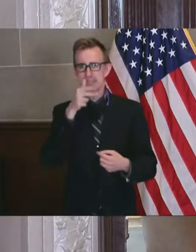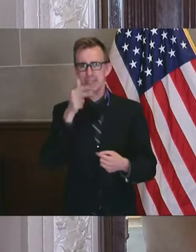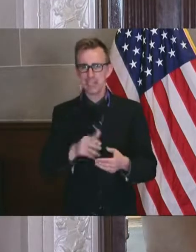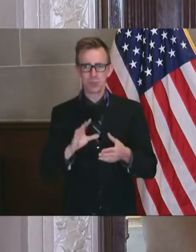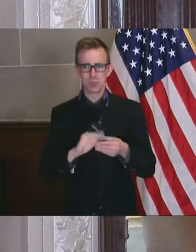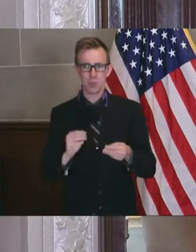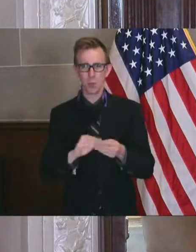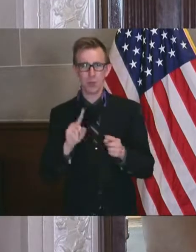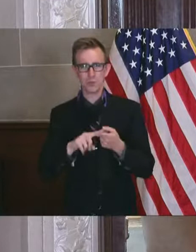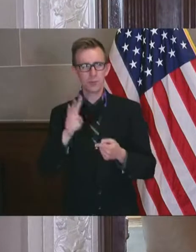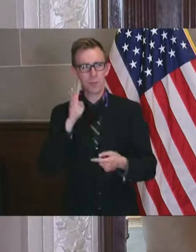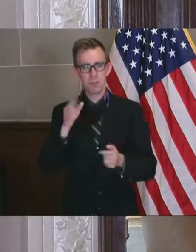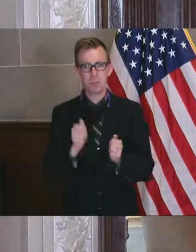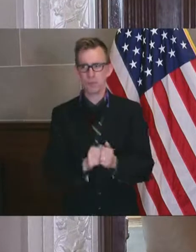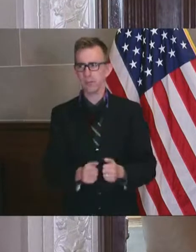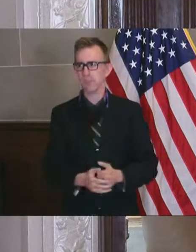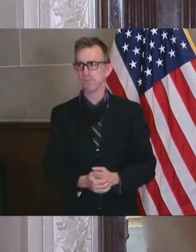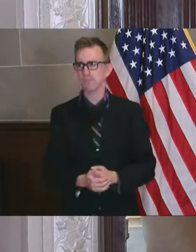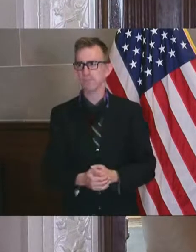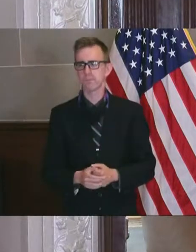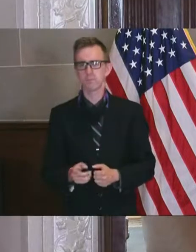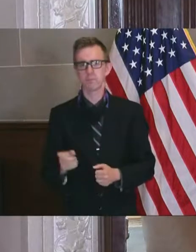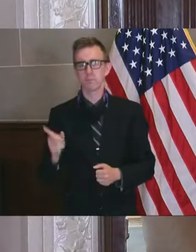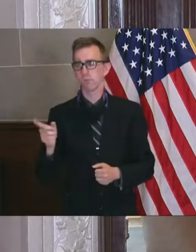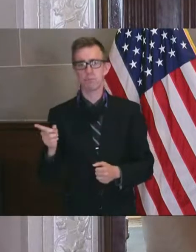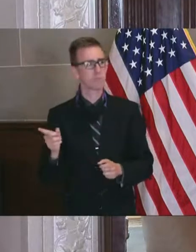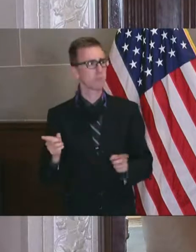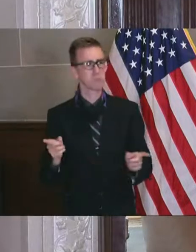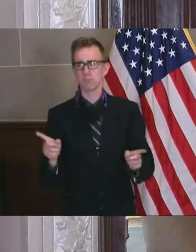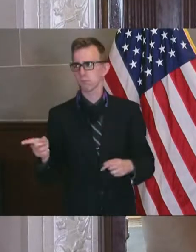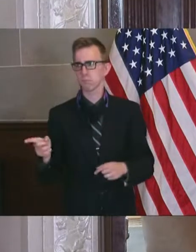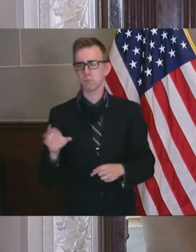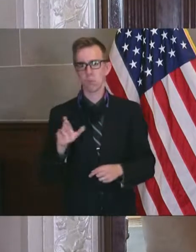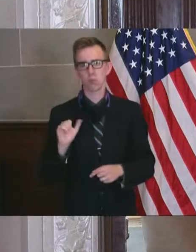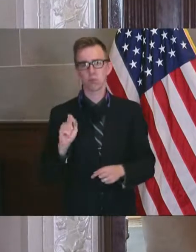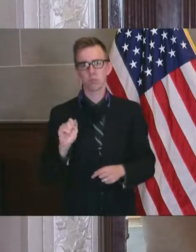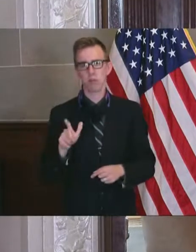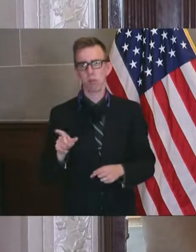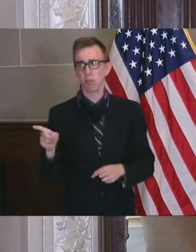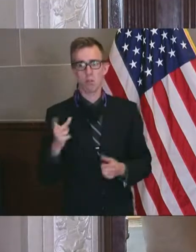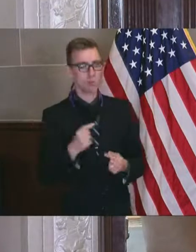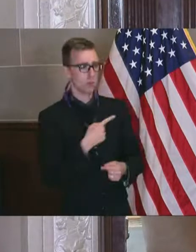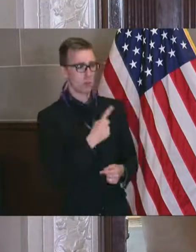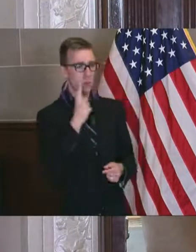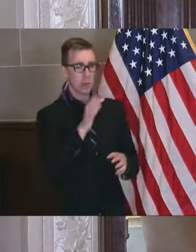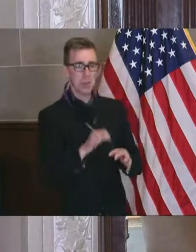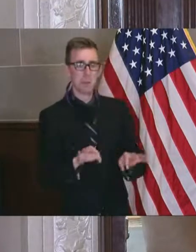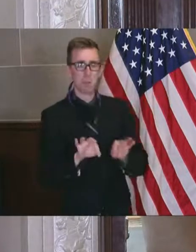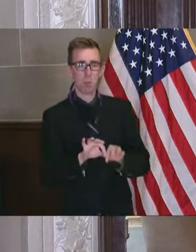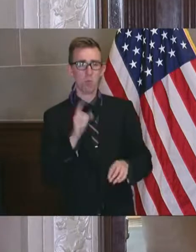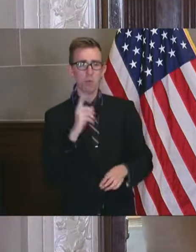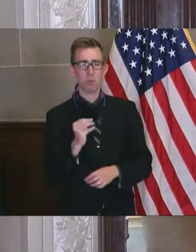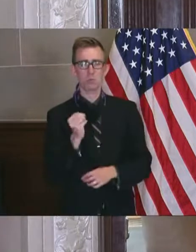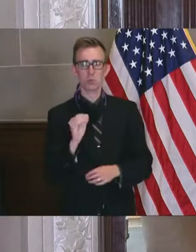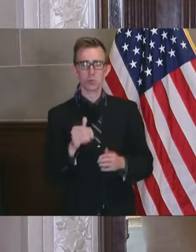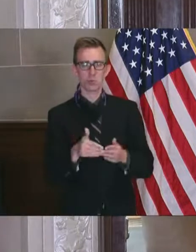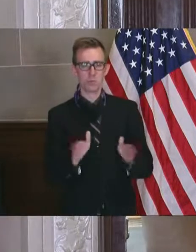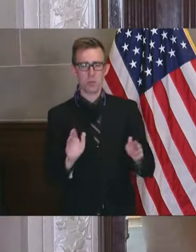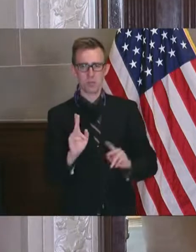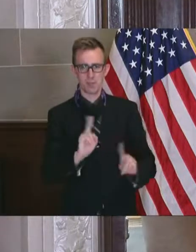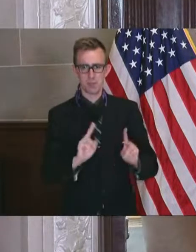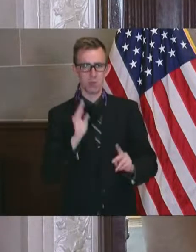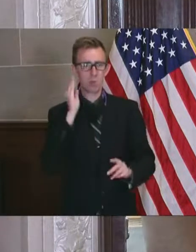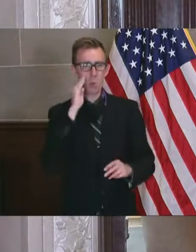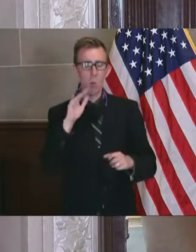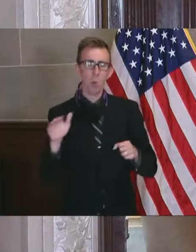with. But anyhow, Governor, let's open up questions on that. Kelly? Governor, do you think it's important for the Missouri public to know